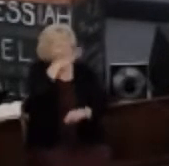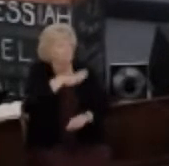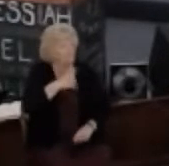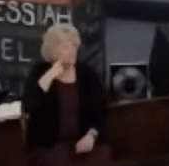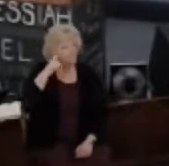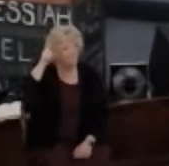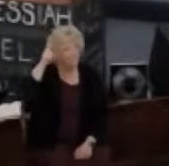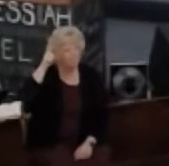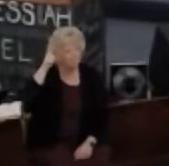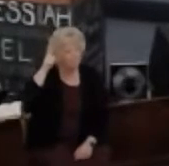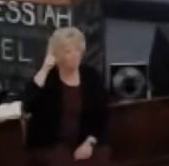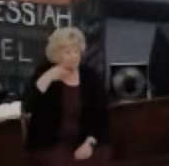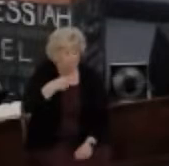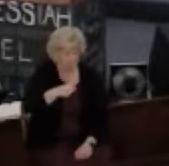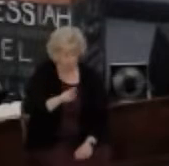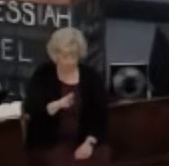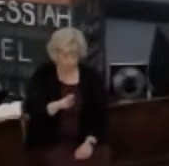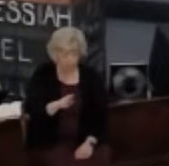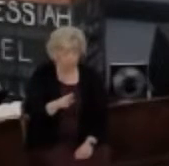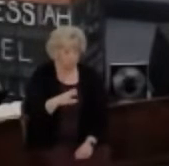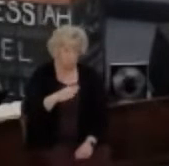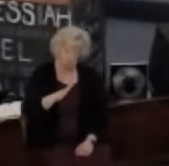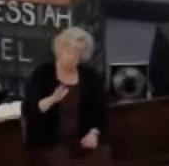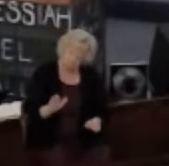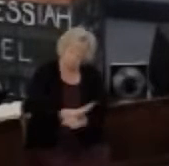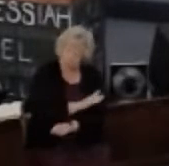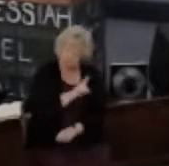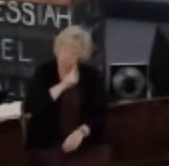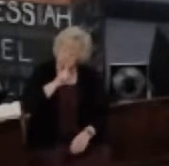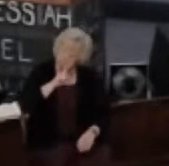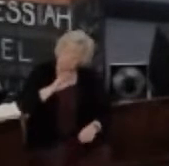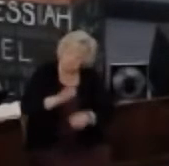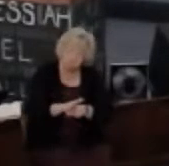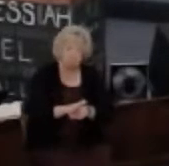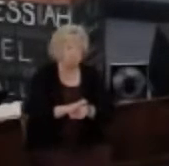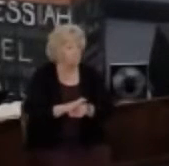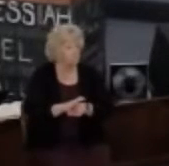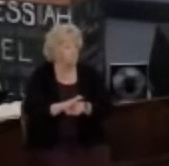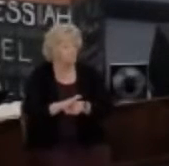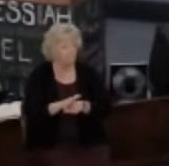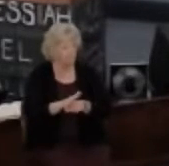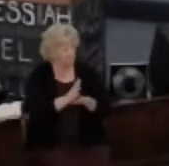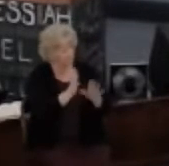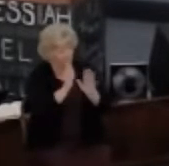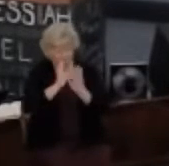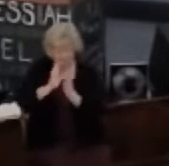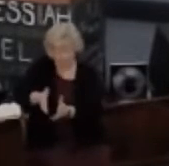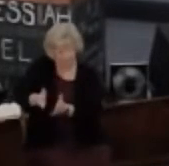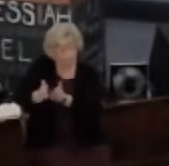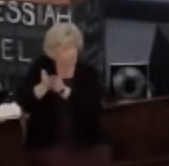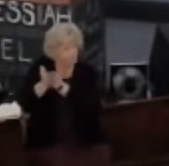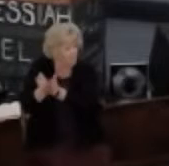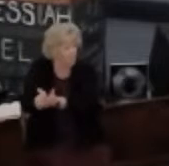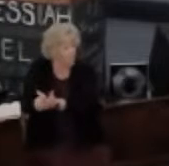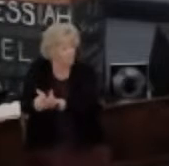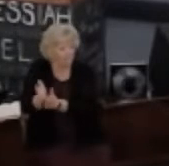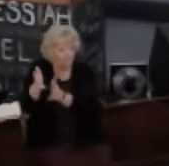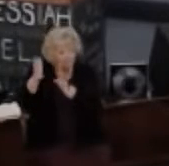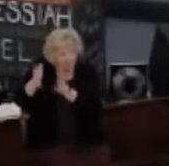Peter had reached the point of no return. He left everything to follow his Lord.